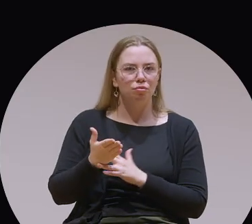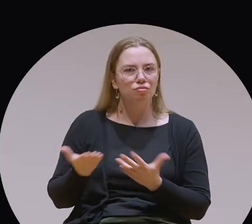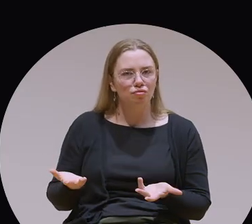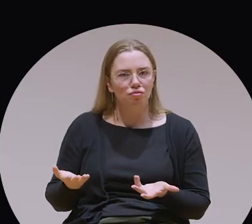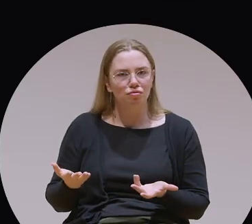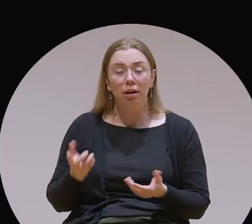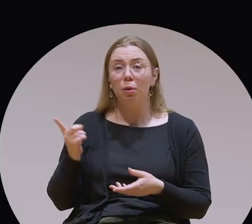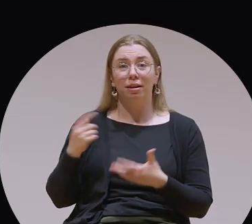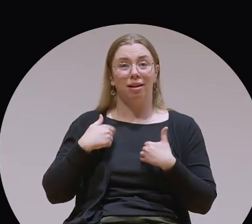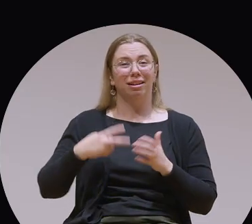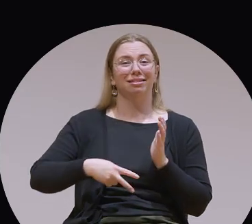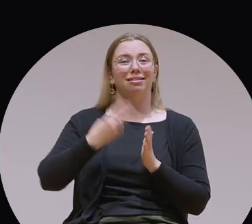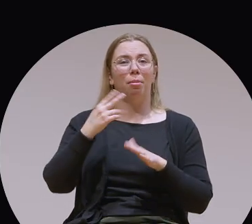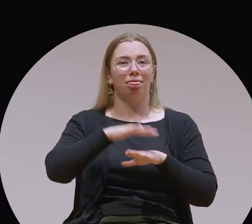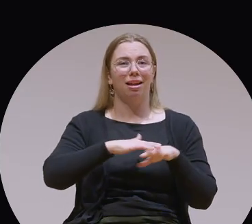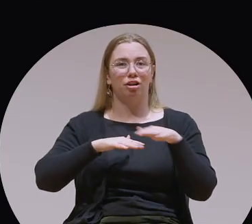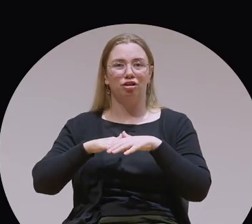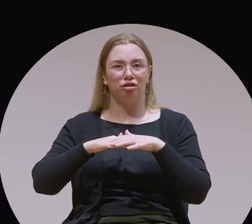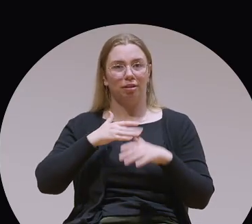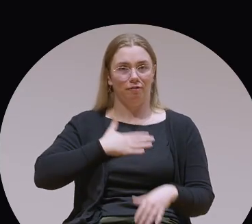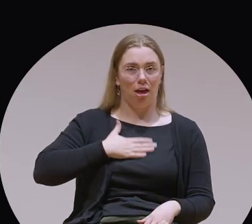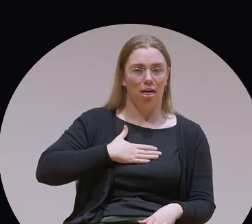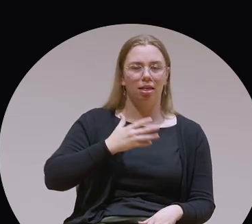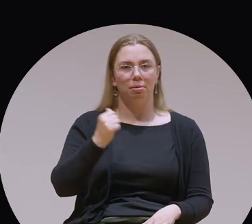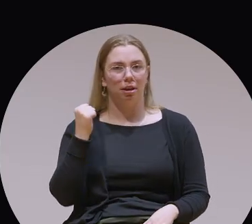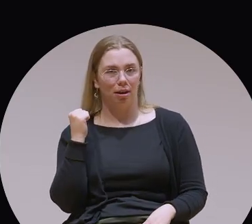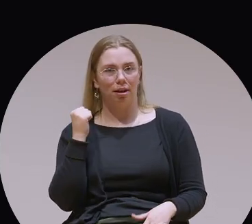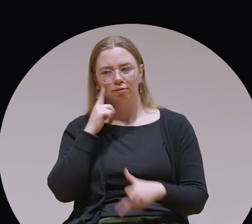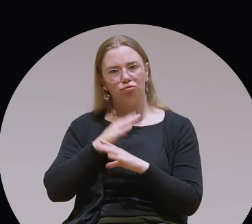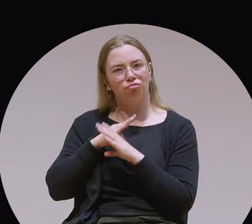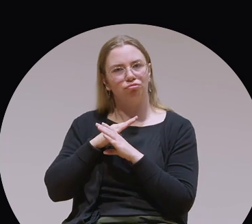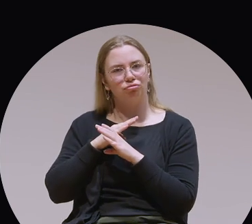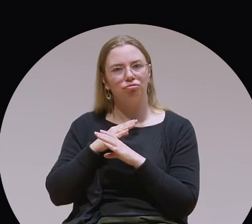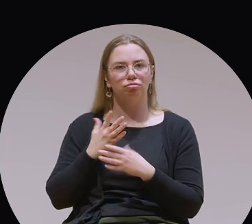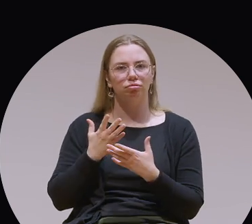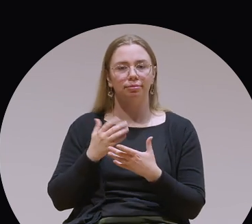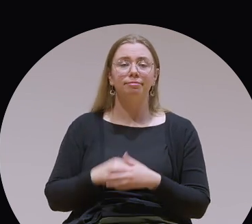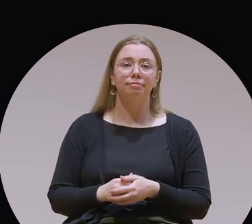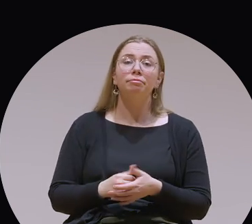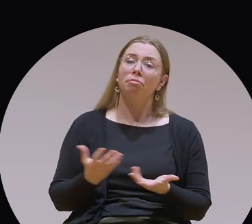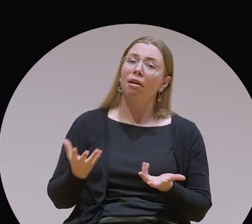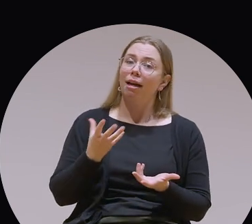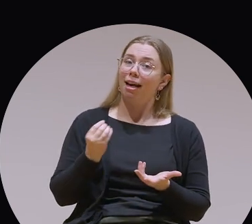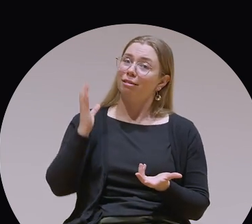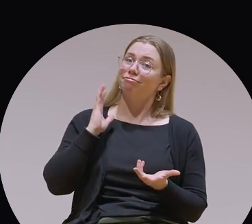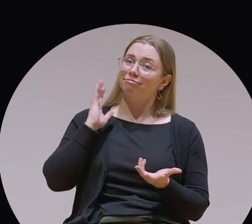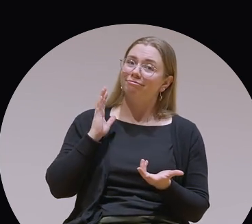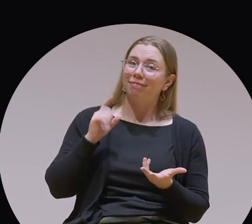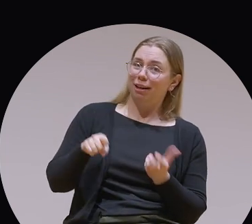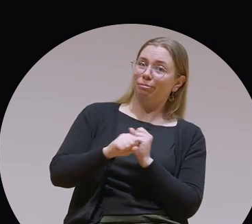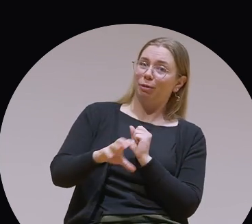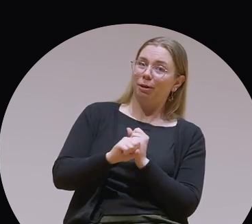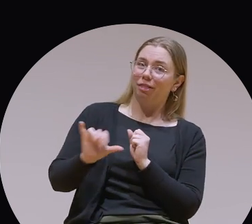and a double back to protect the wearer. And armorers then, as they are now, were good marketers. So what they do is to